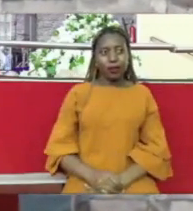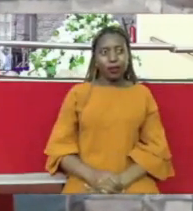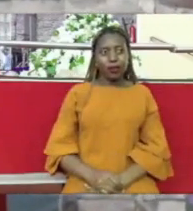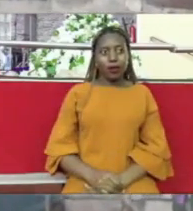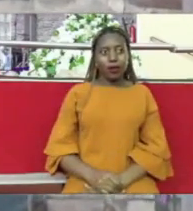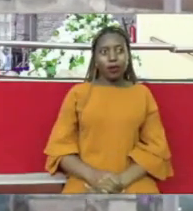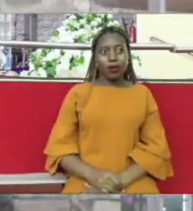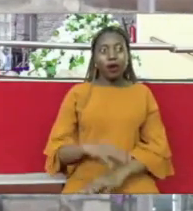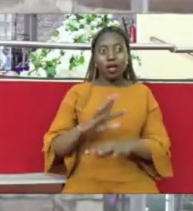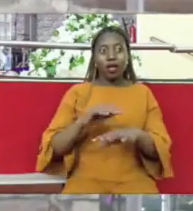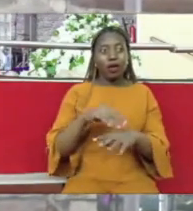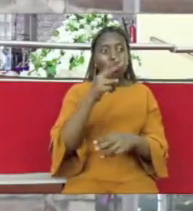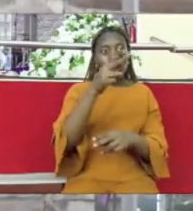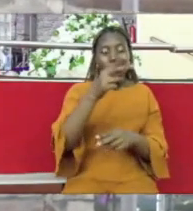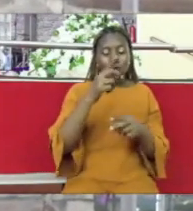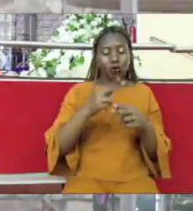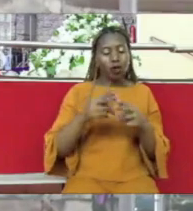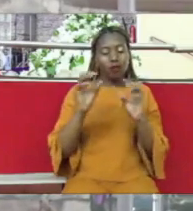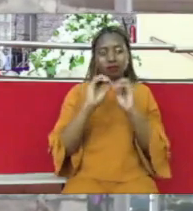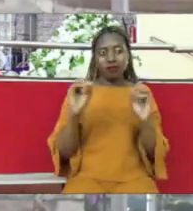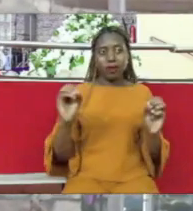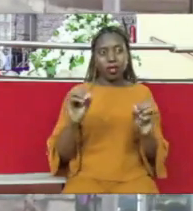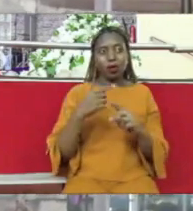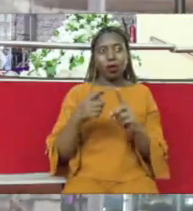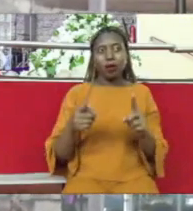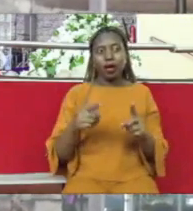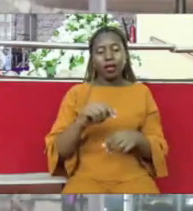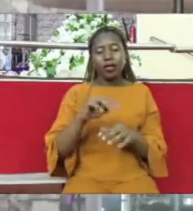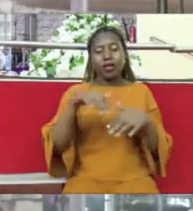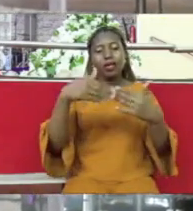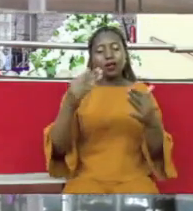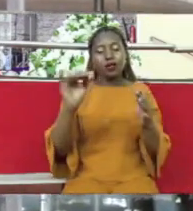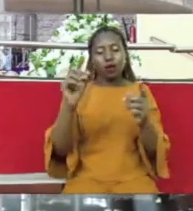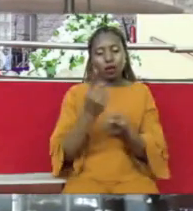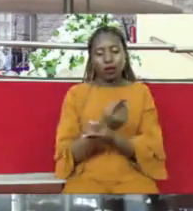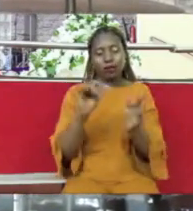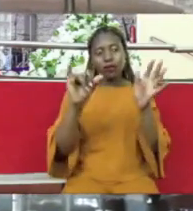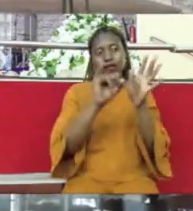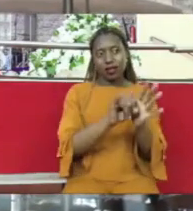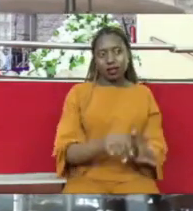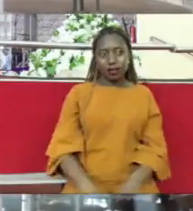a name. Kana kwamba hauna jina. Today I want to bring it to you that Jesus has decided to pass